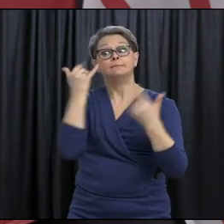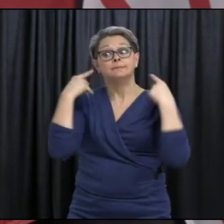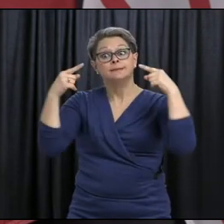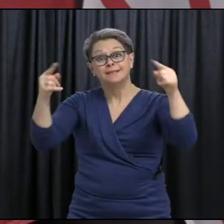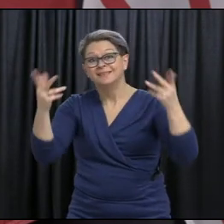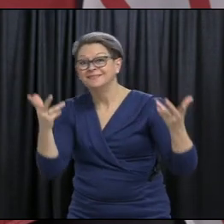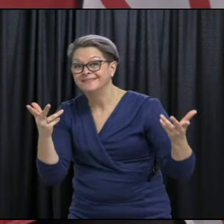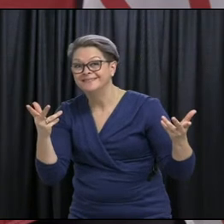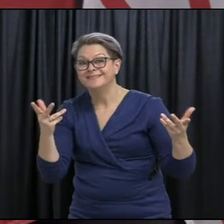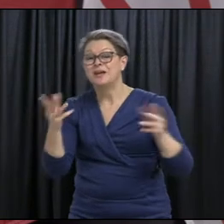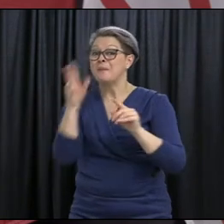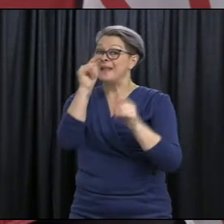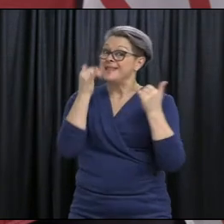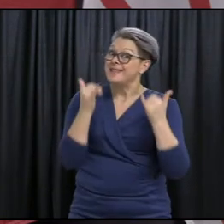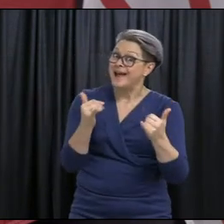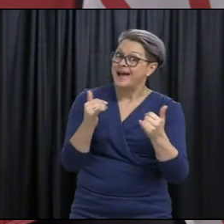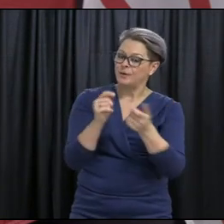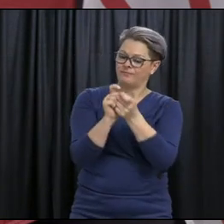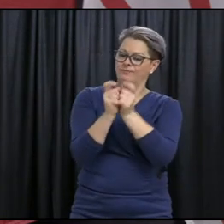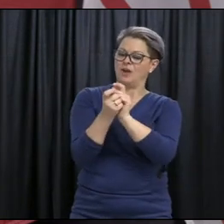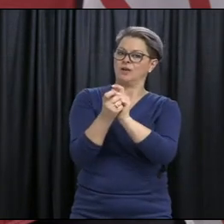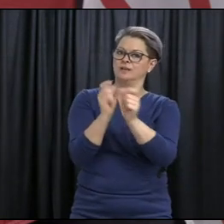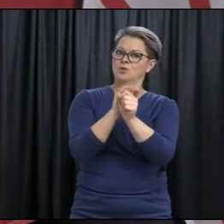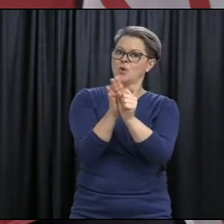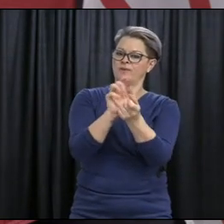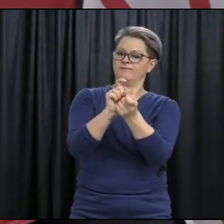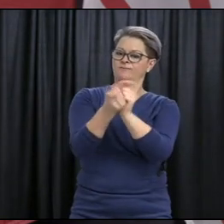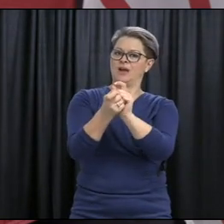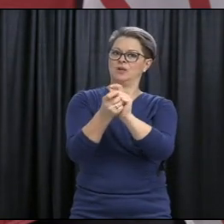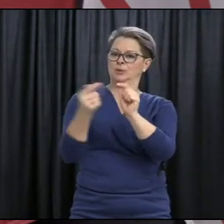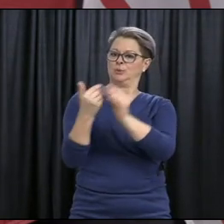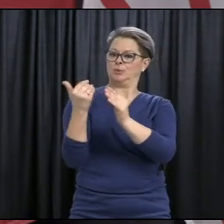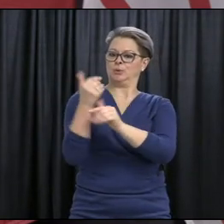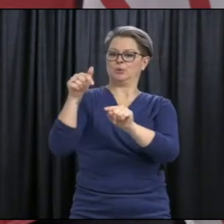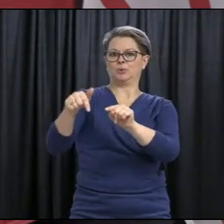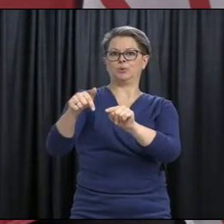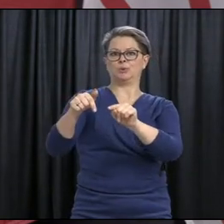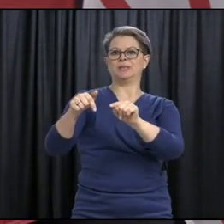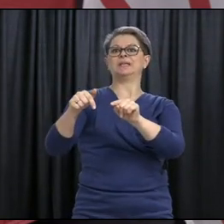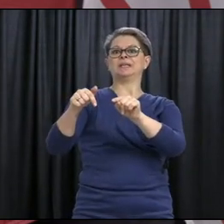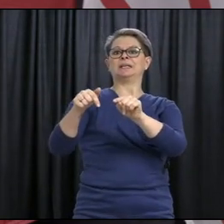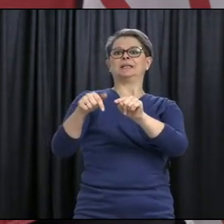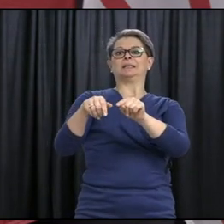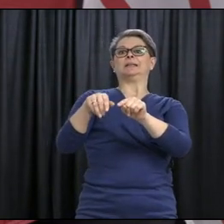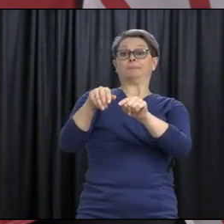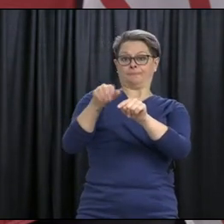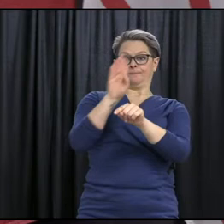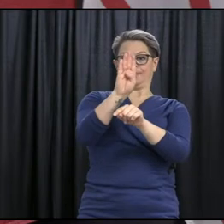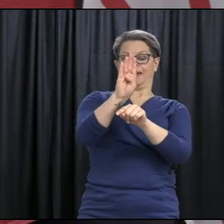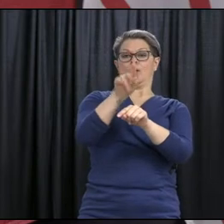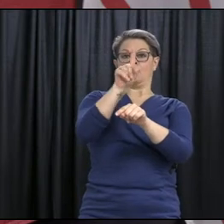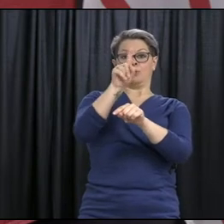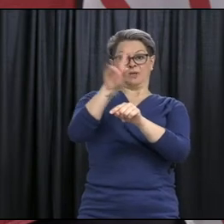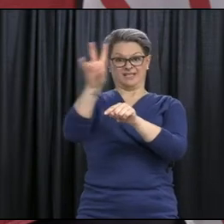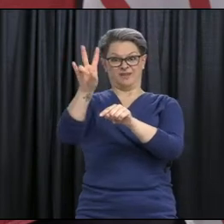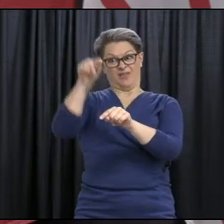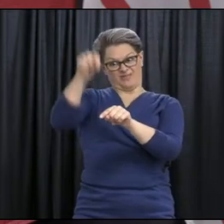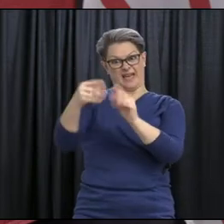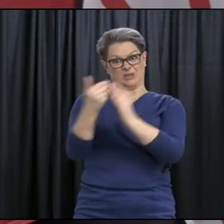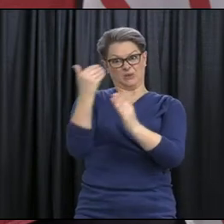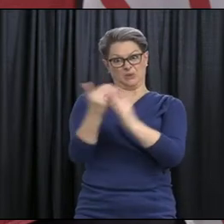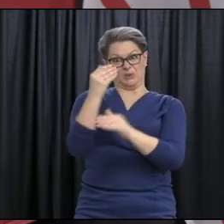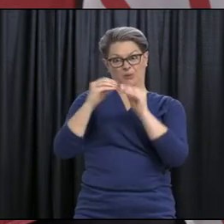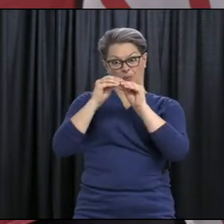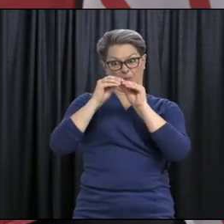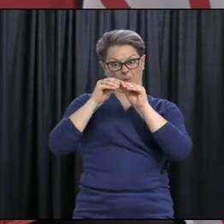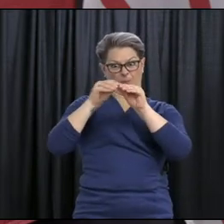variant, the speed at which the pandemic spread as a result of the variant most recently.